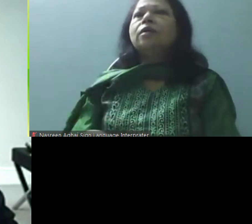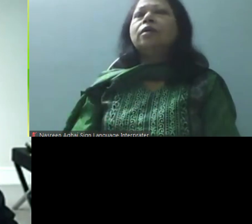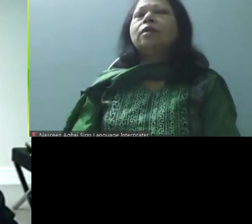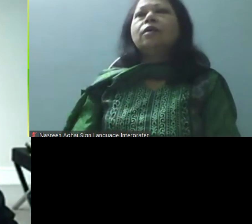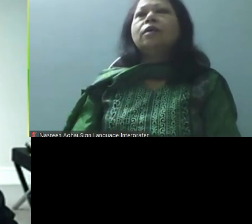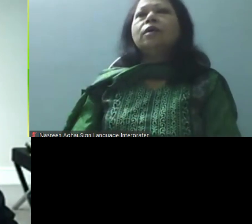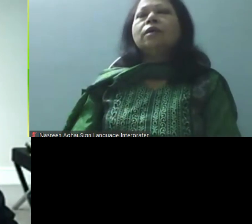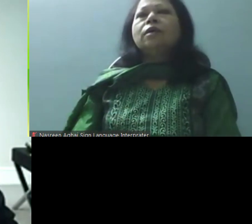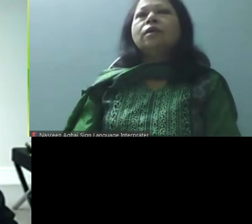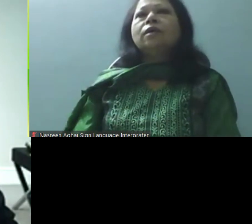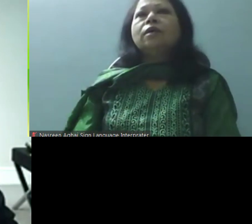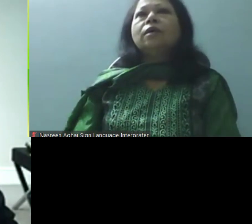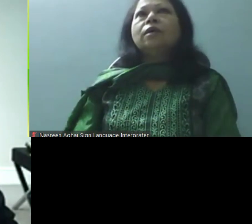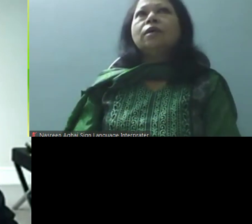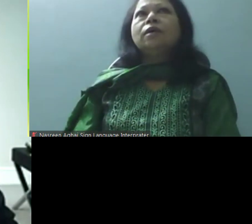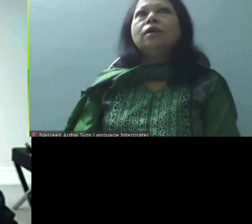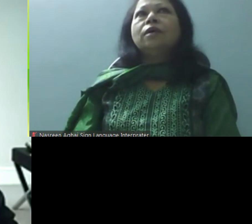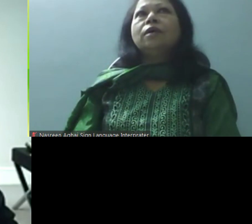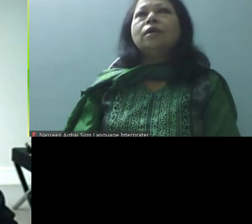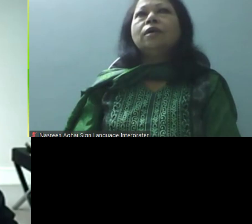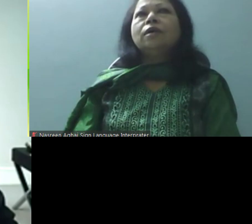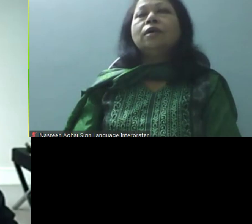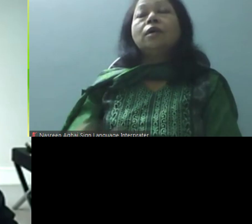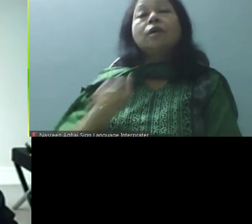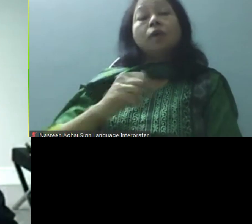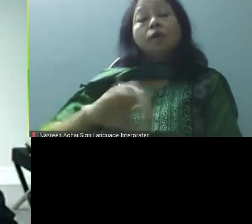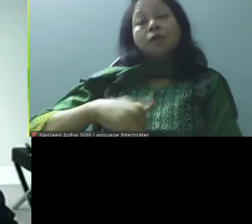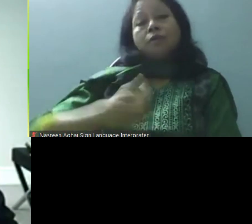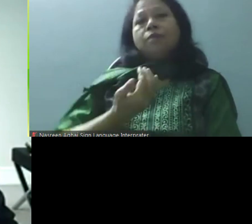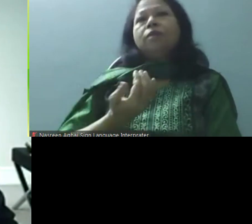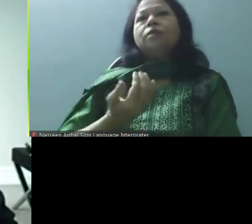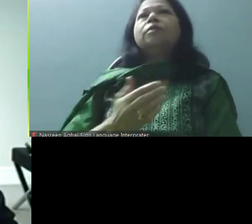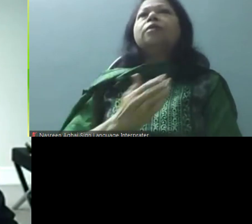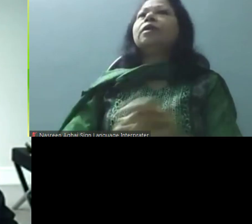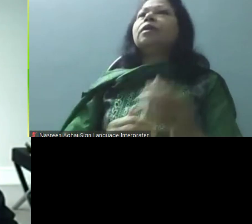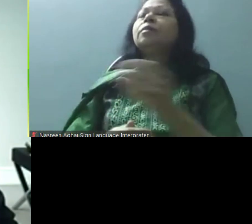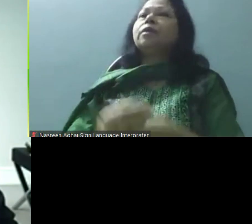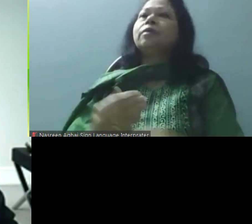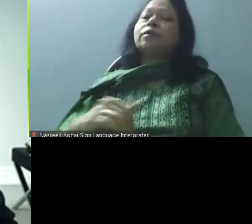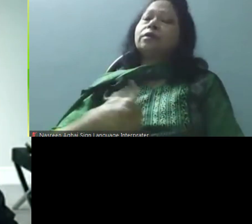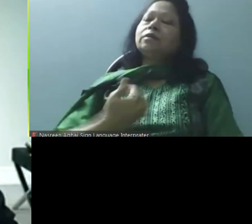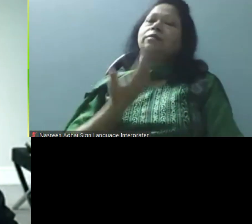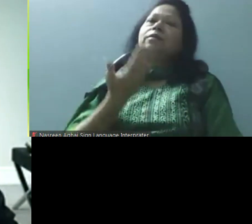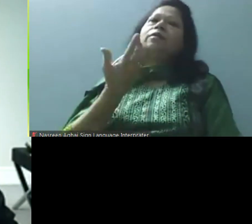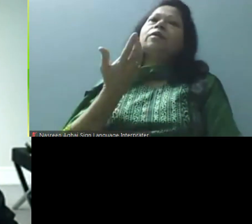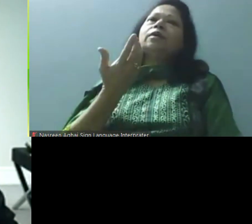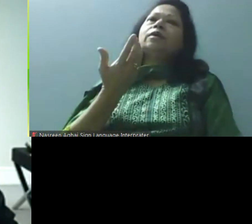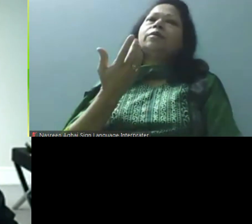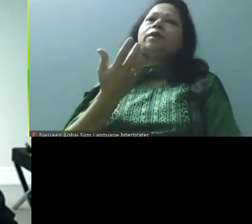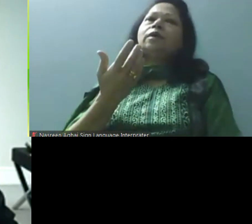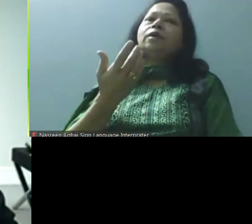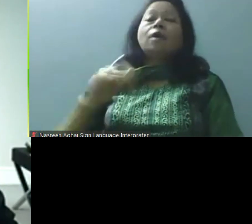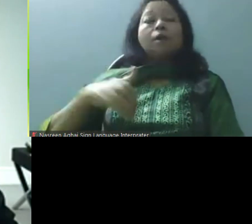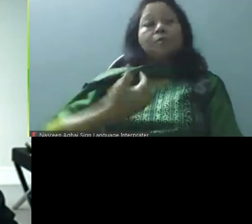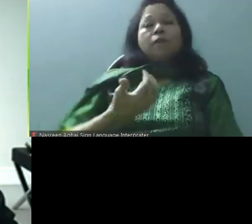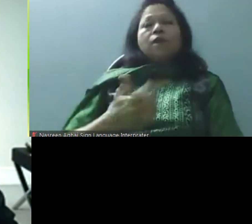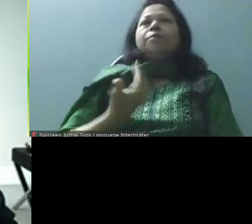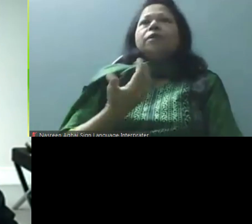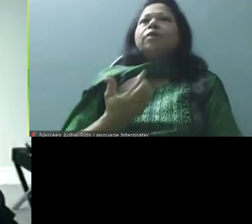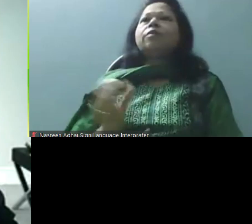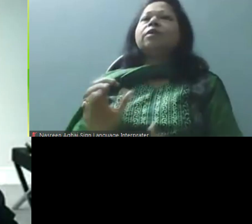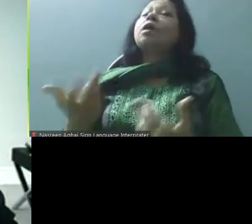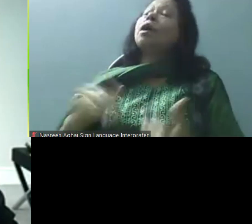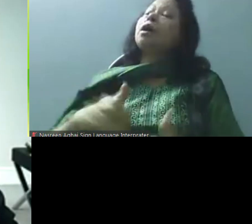can even empower people with disabilities to be able to live independently and have a